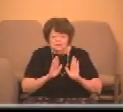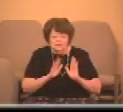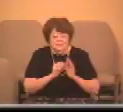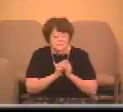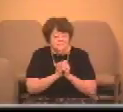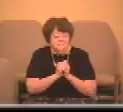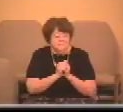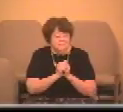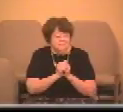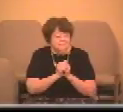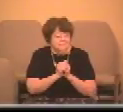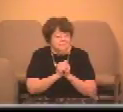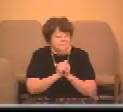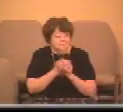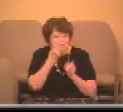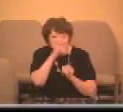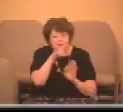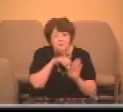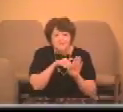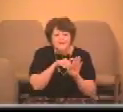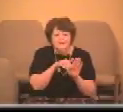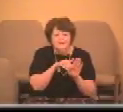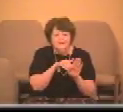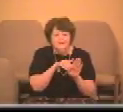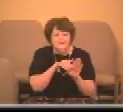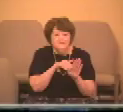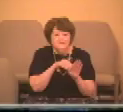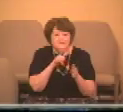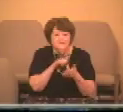persevering. Take a look at this picture.